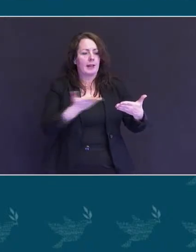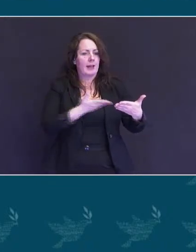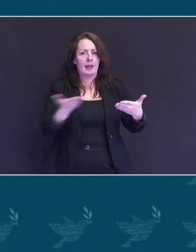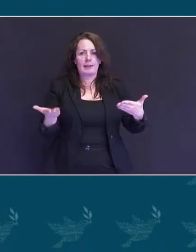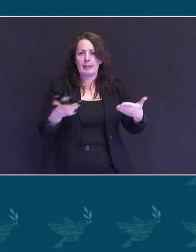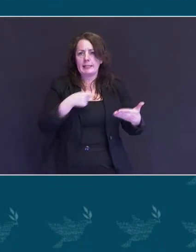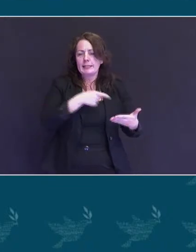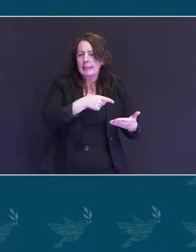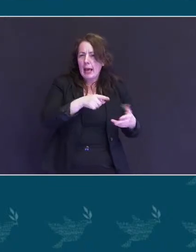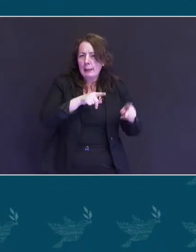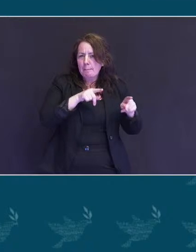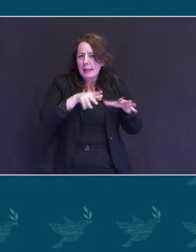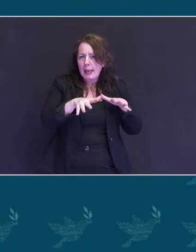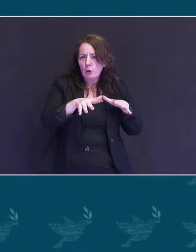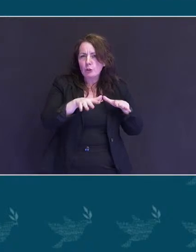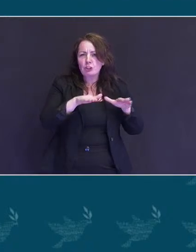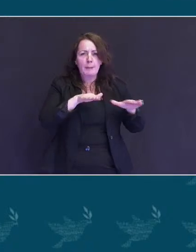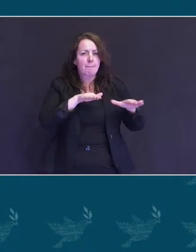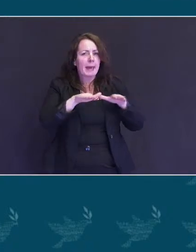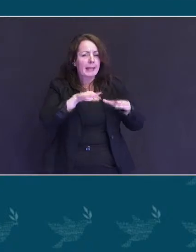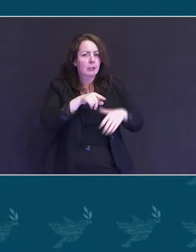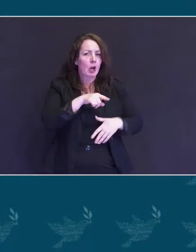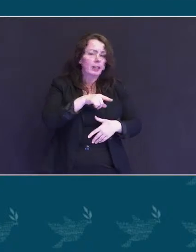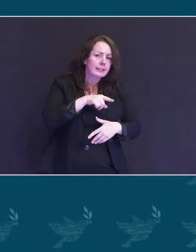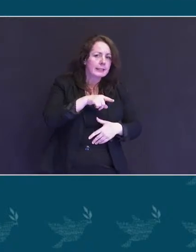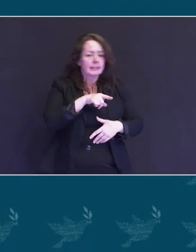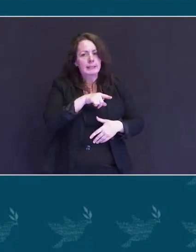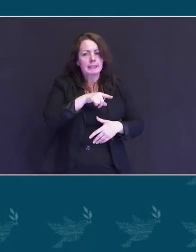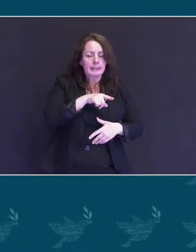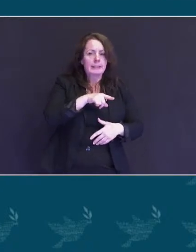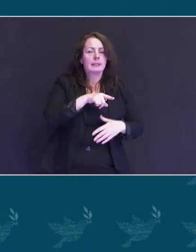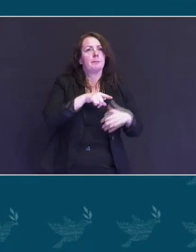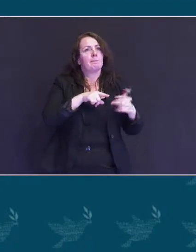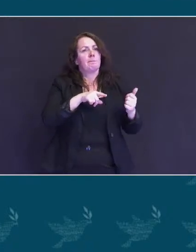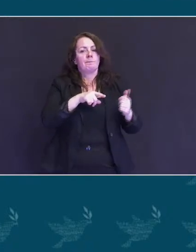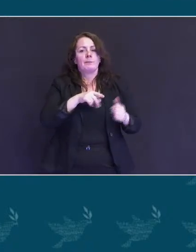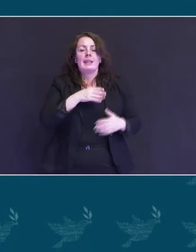to be able to assess in African